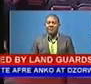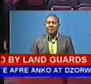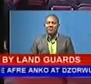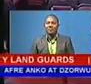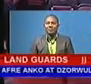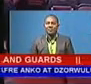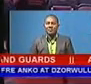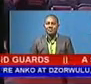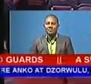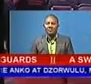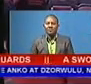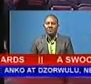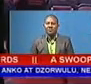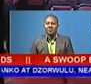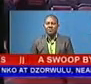Very well.